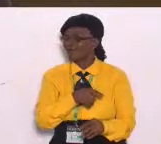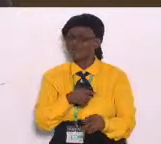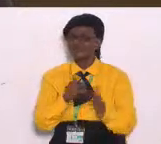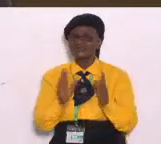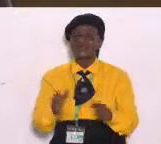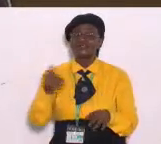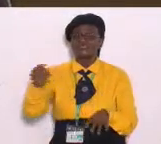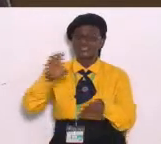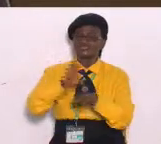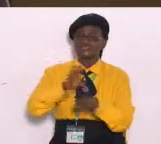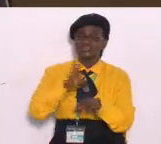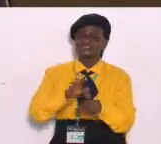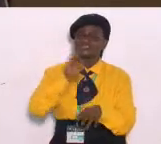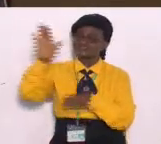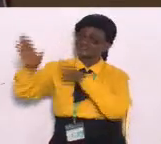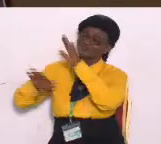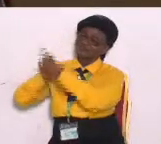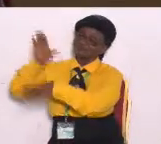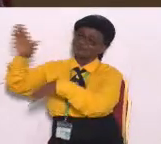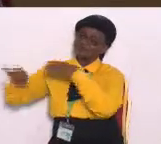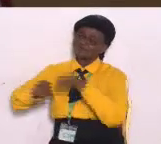The church is marching on, huh?